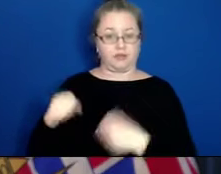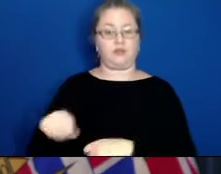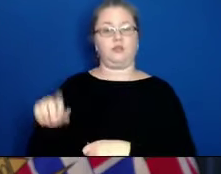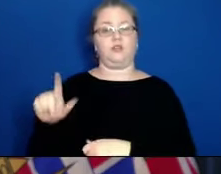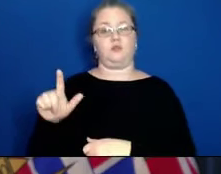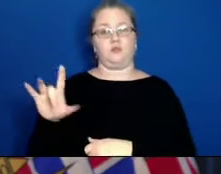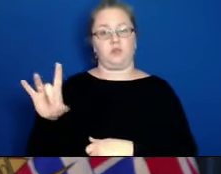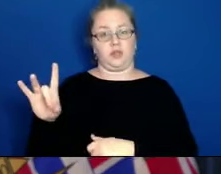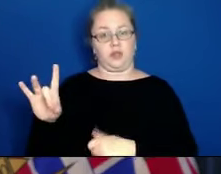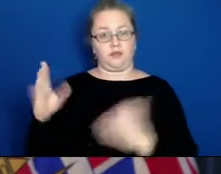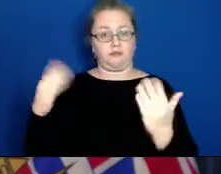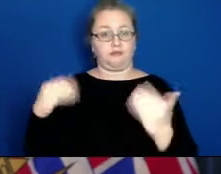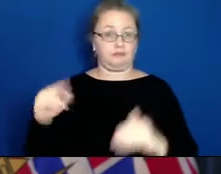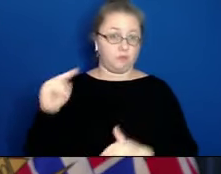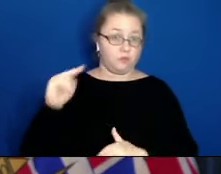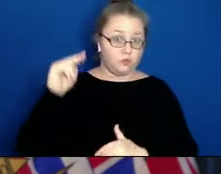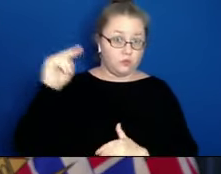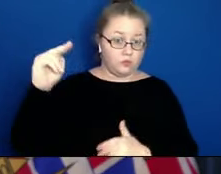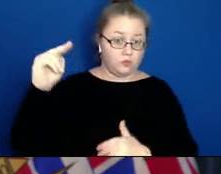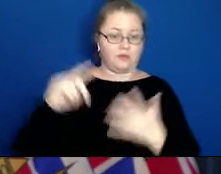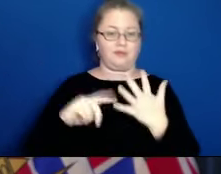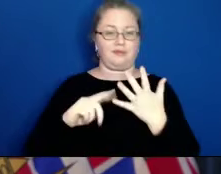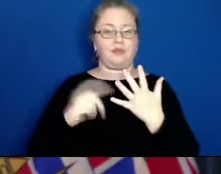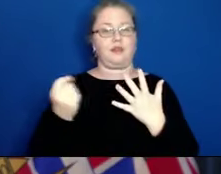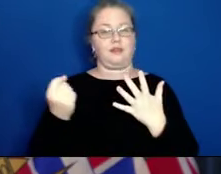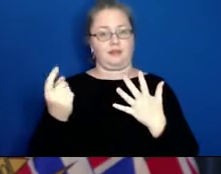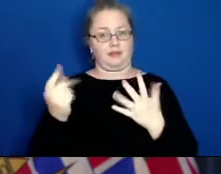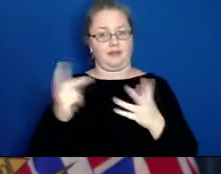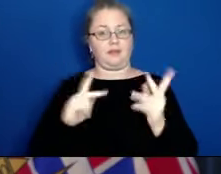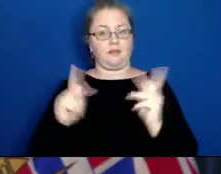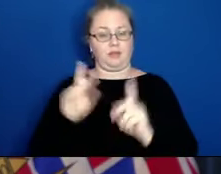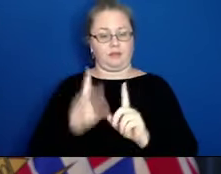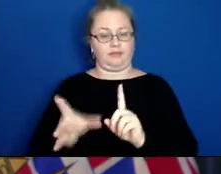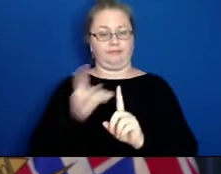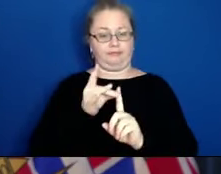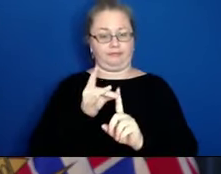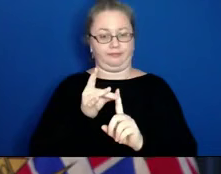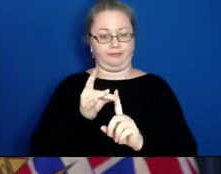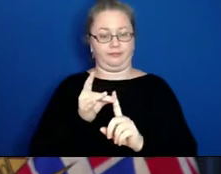11 people are from the Northern Health Region. We now have